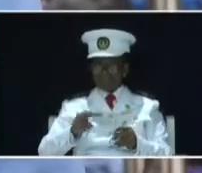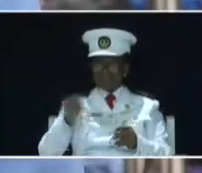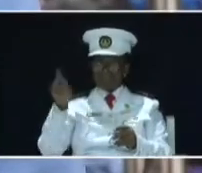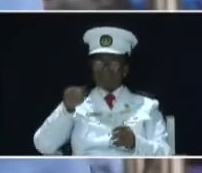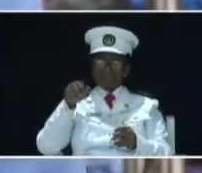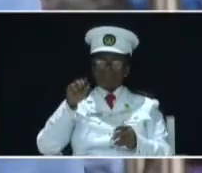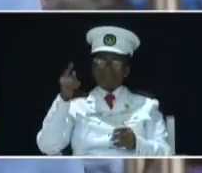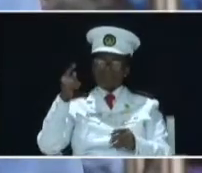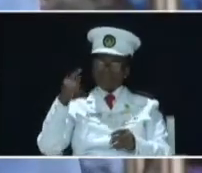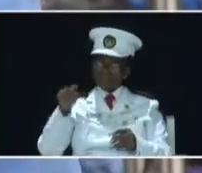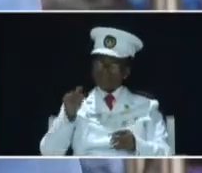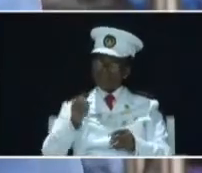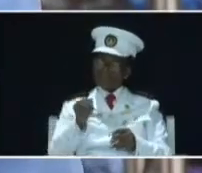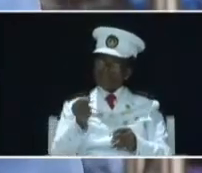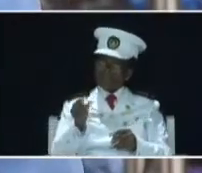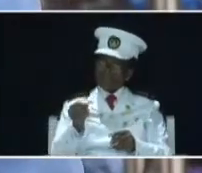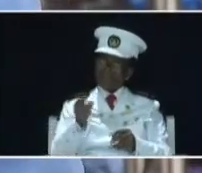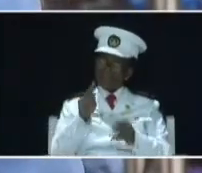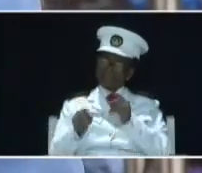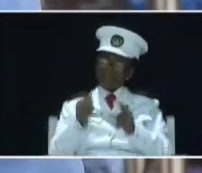Very few people can hear him.